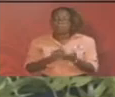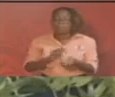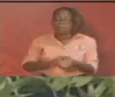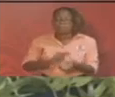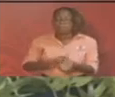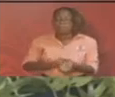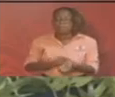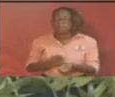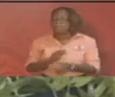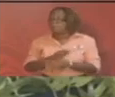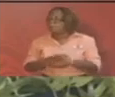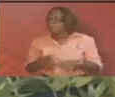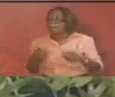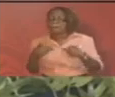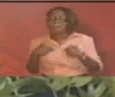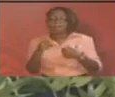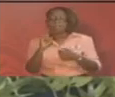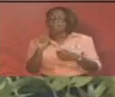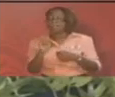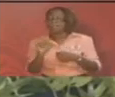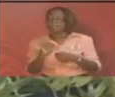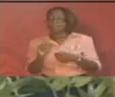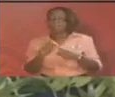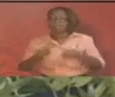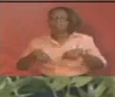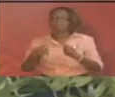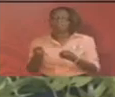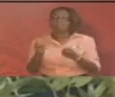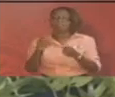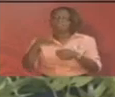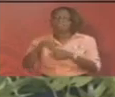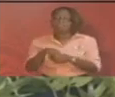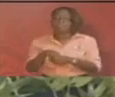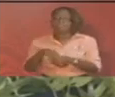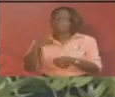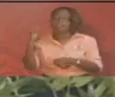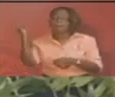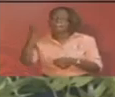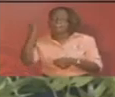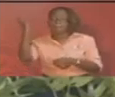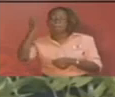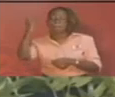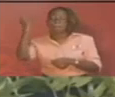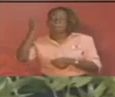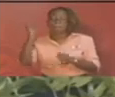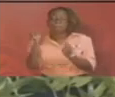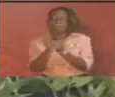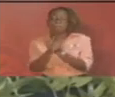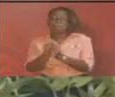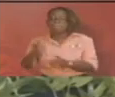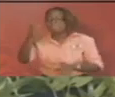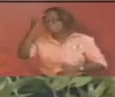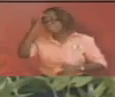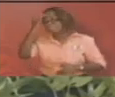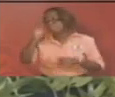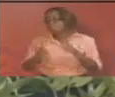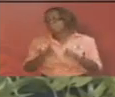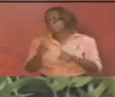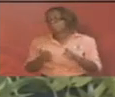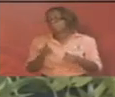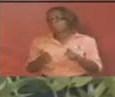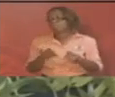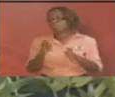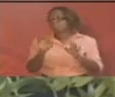whether this is for all RHAs and whether anything can be done to remedy the situation if this is in fact